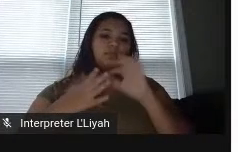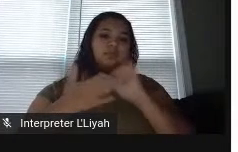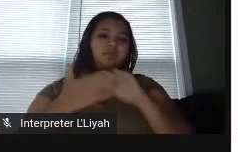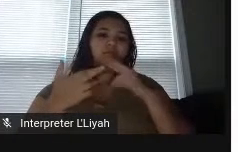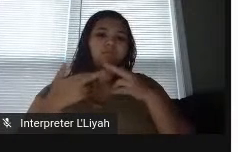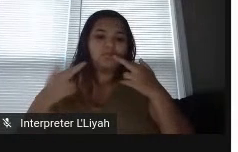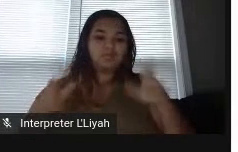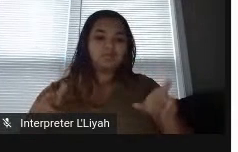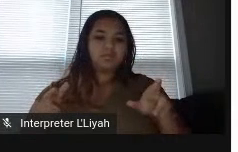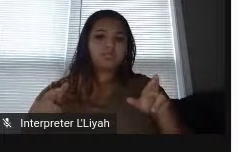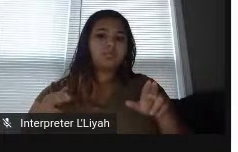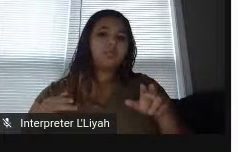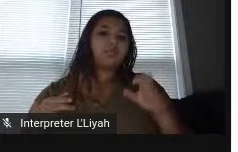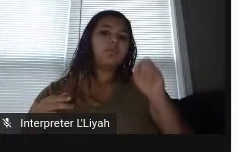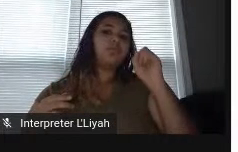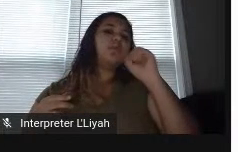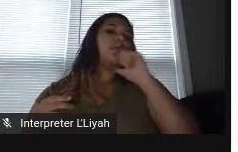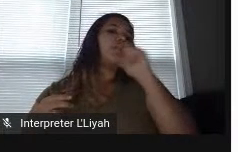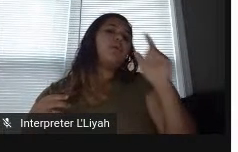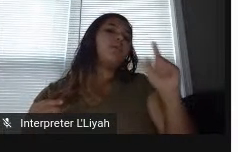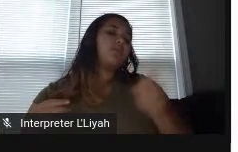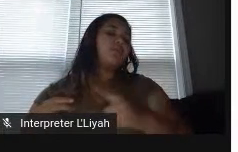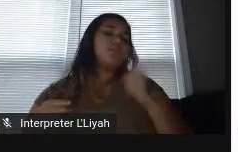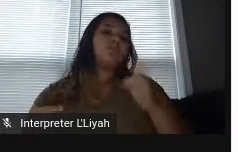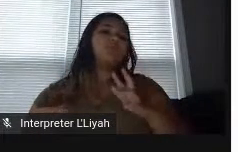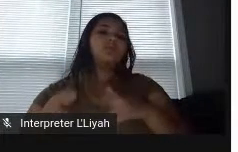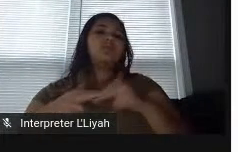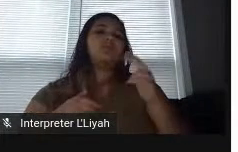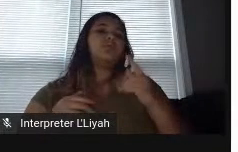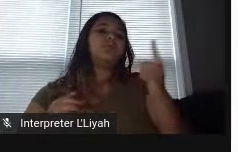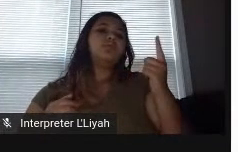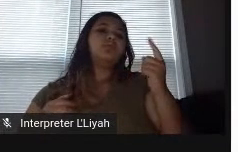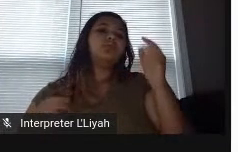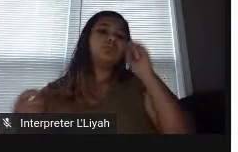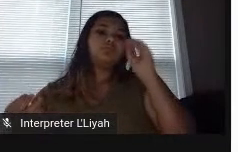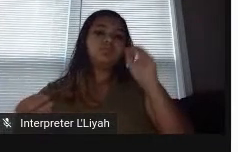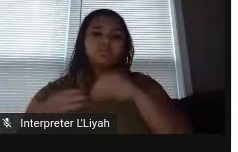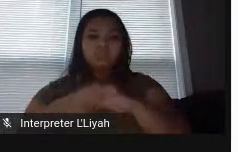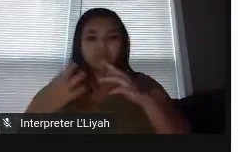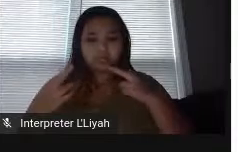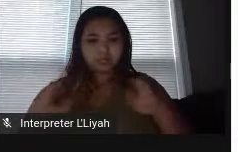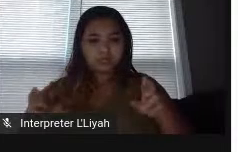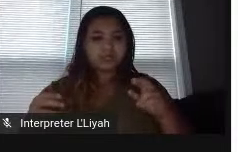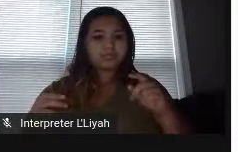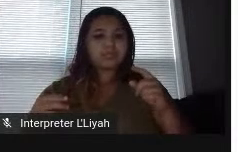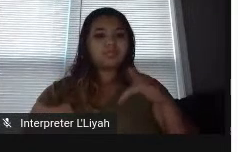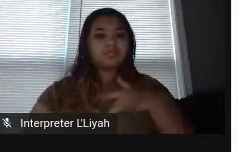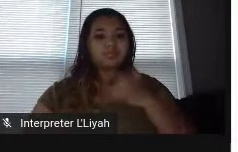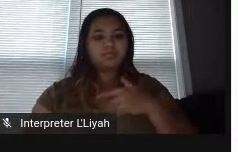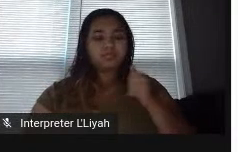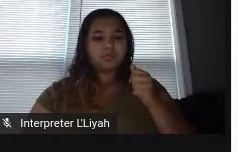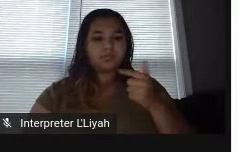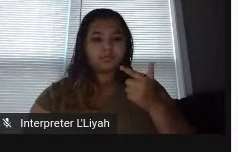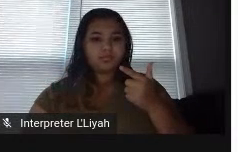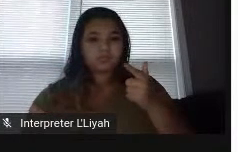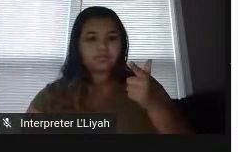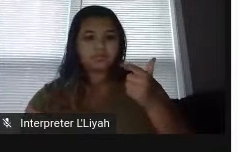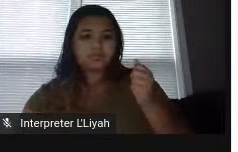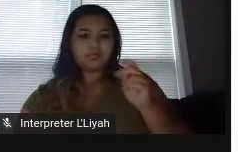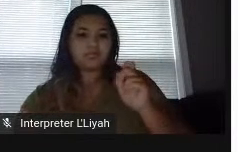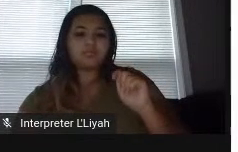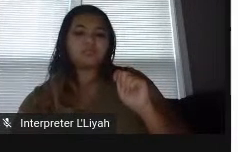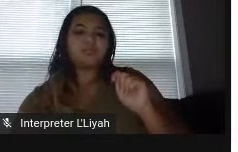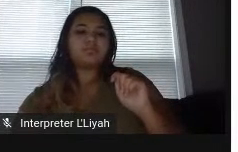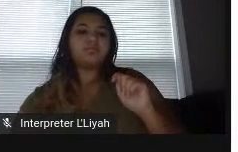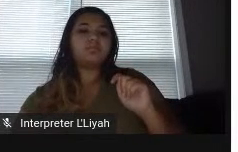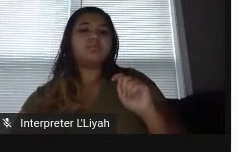room. So not only do they build on what's being taught in that room, they also fill the gaps. So